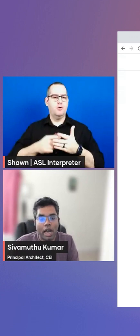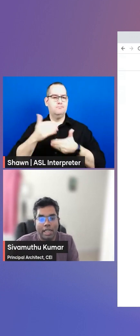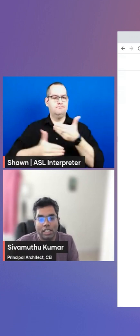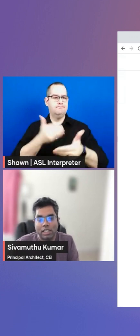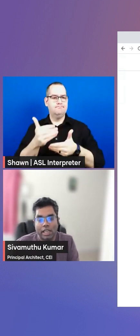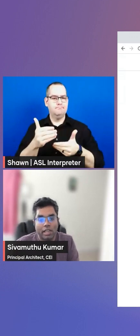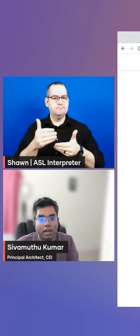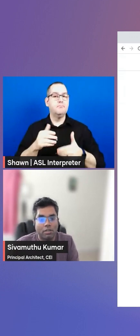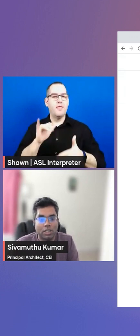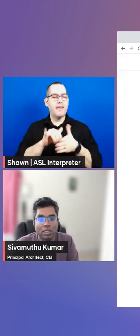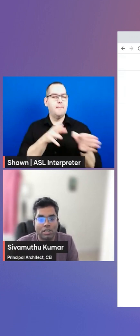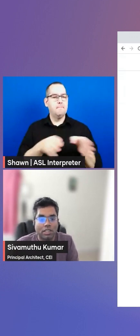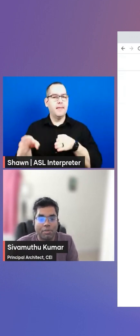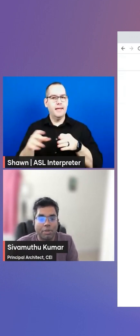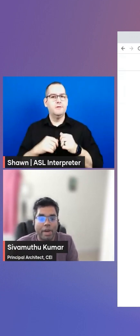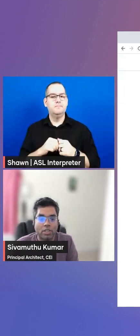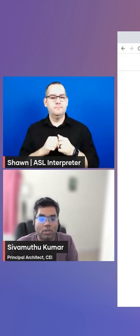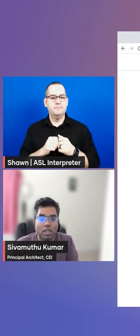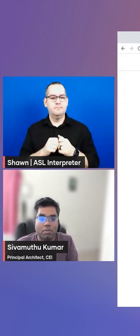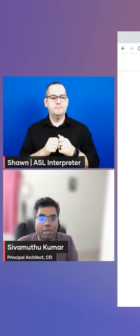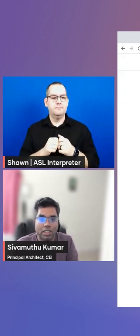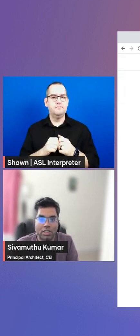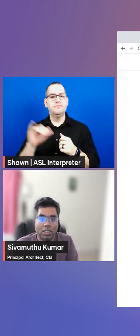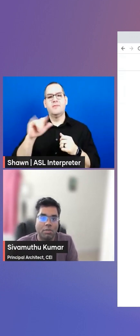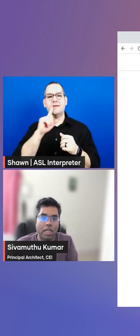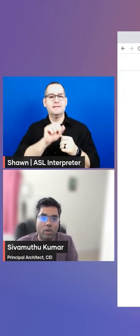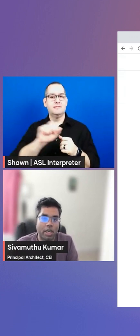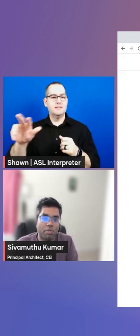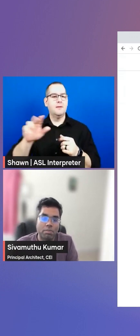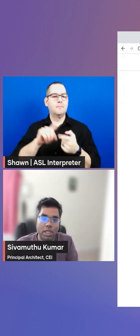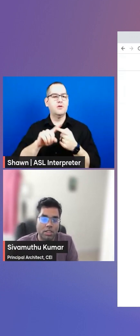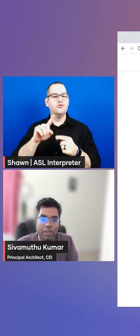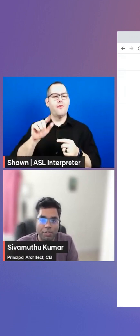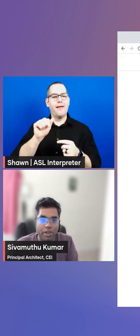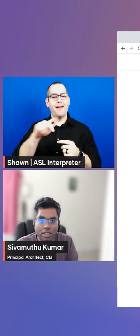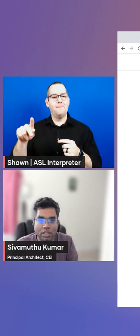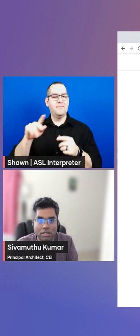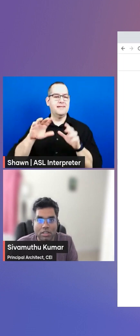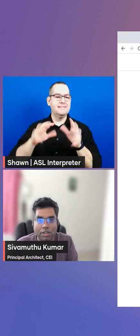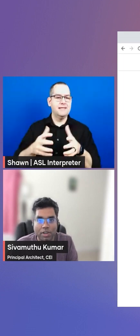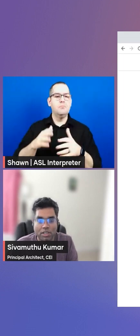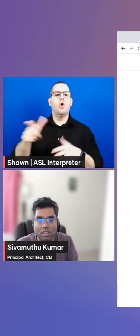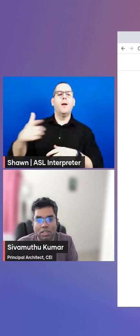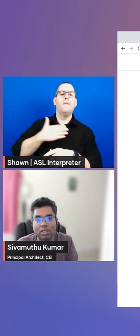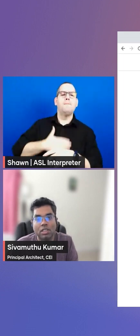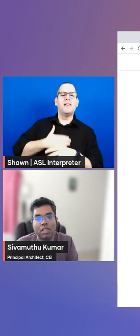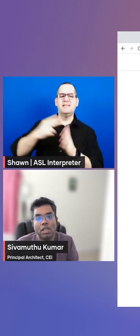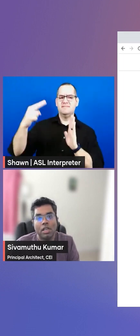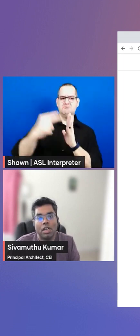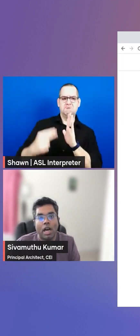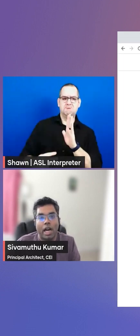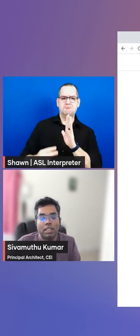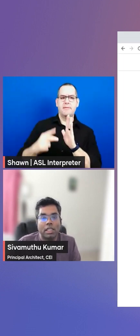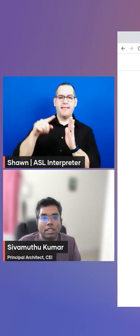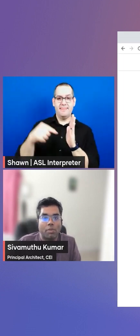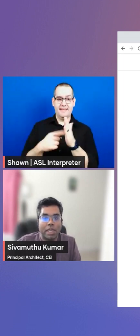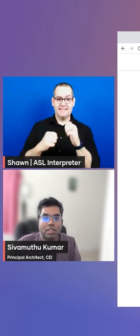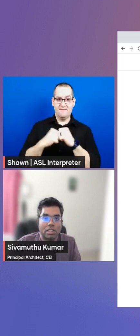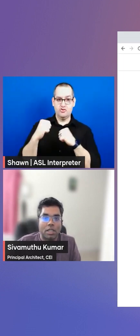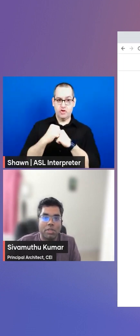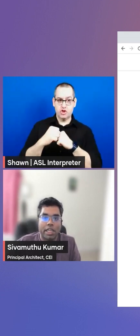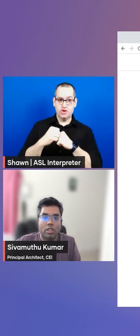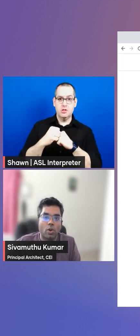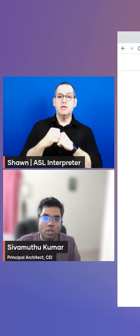before. And then like it just like submit back to the application team, like, okay, please verify this infrastructure. And then